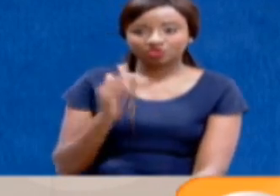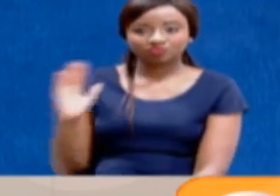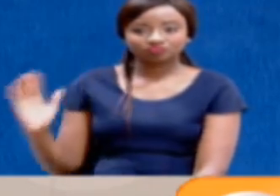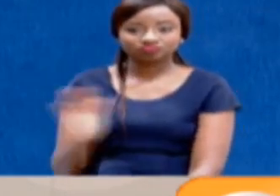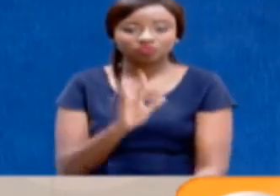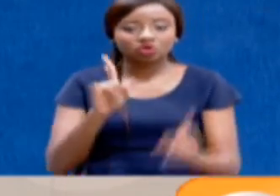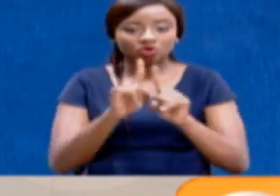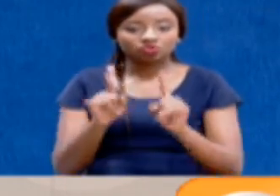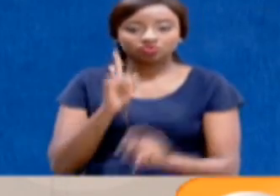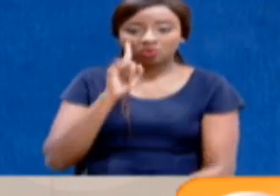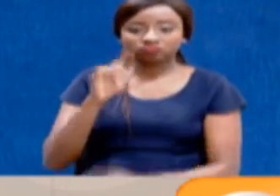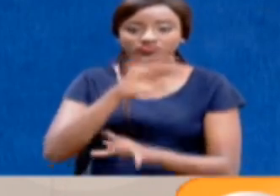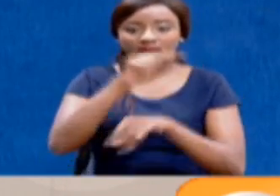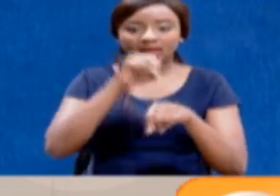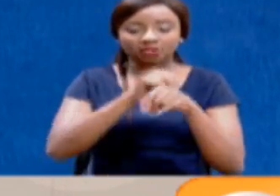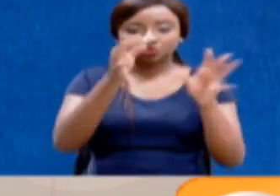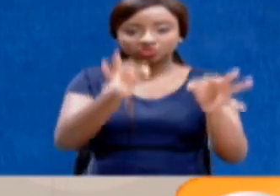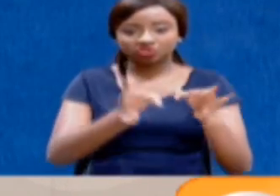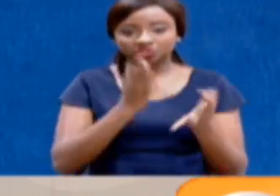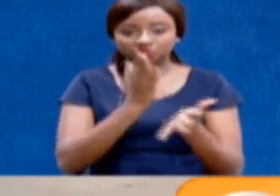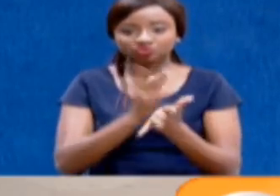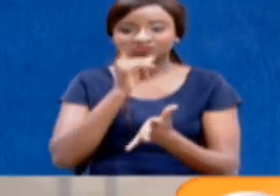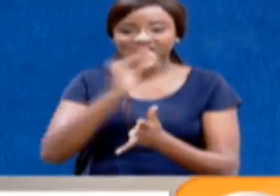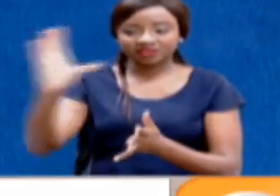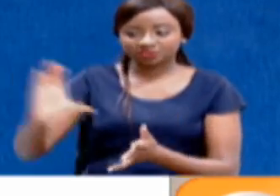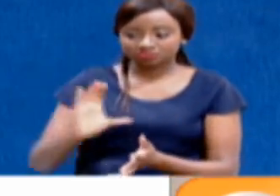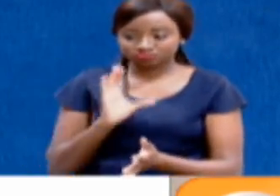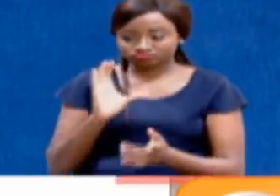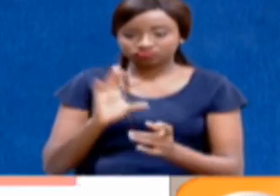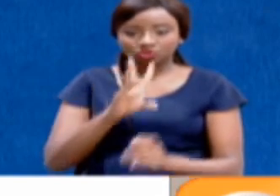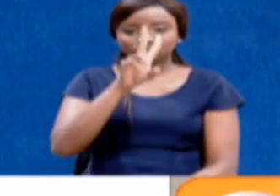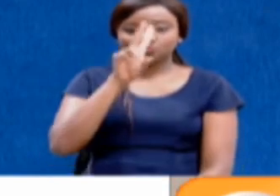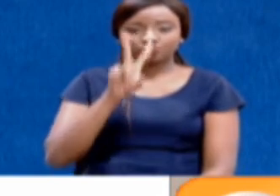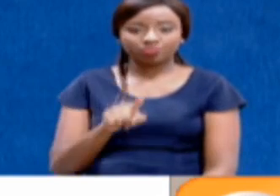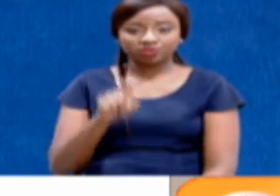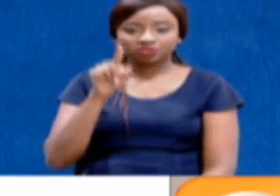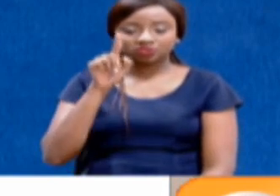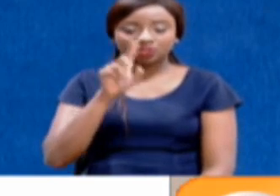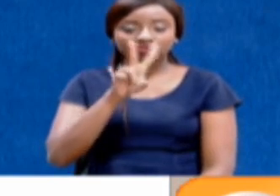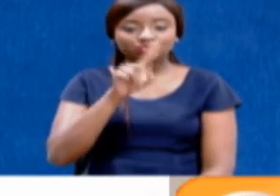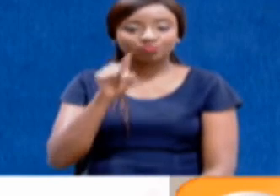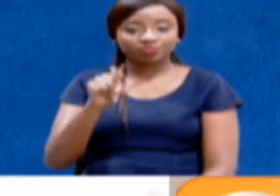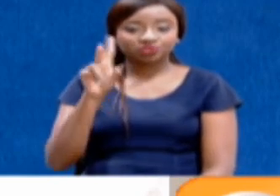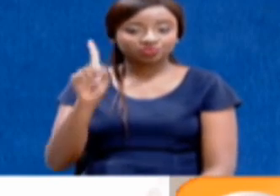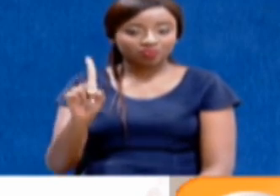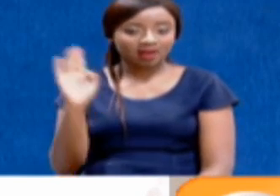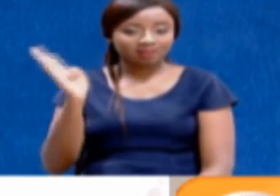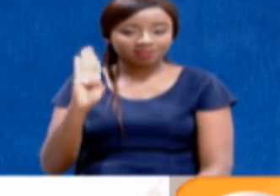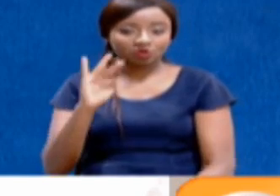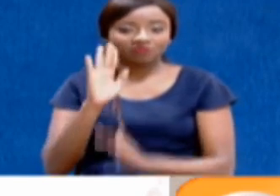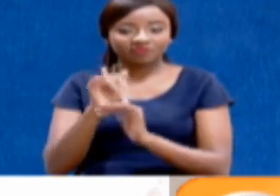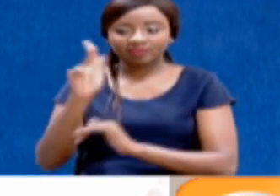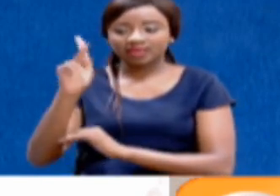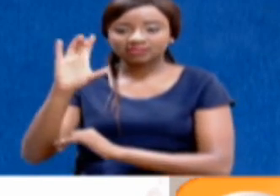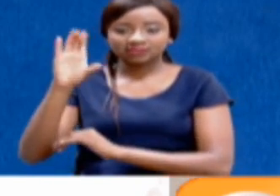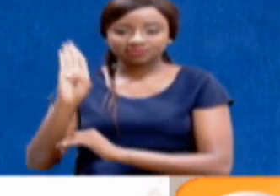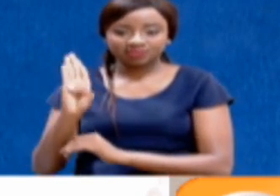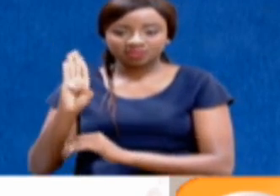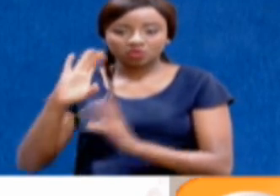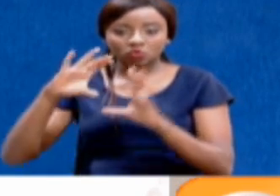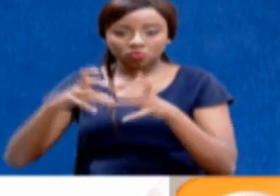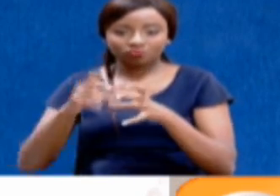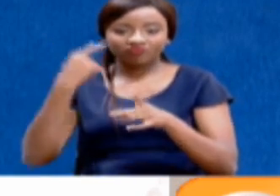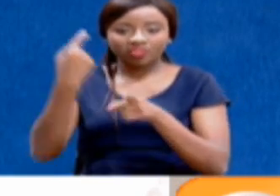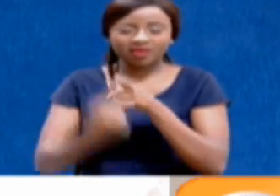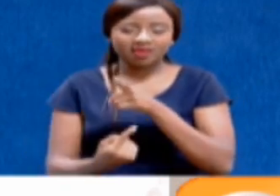the same time, the National Treasury has received a dividend payout of 2.1 billion shillings from the KCB Group for the year